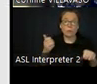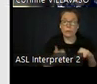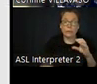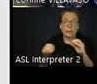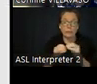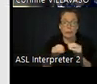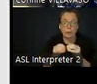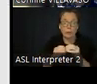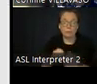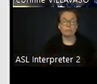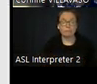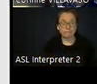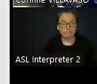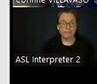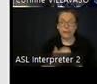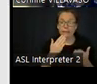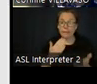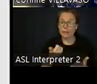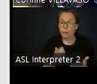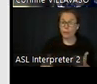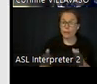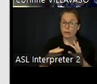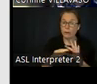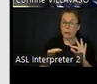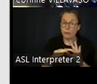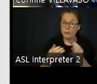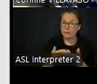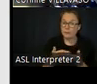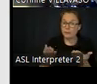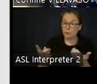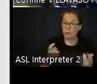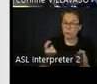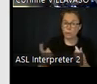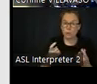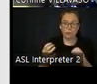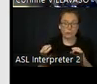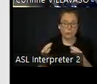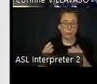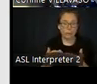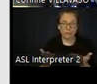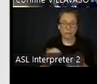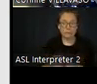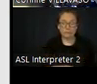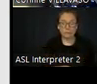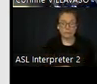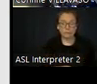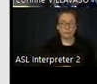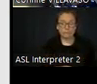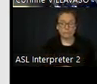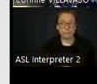Thank you, Co-Chair Obi. Do we have any comments, questions, feedback,